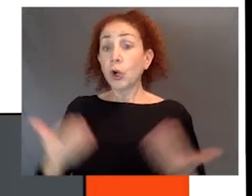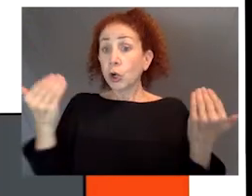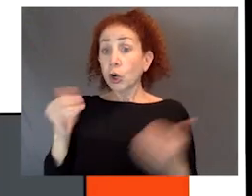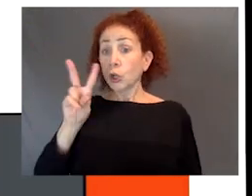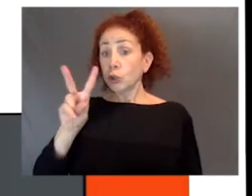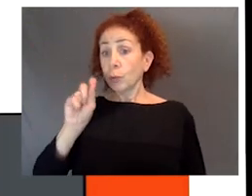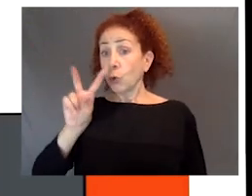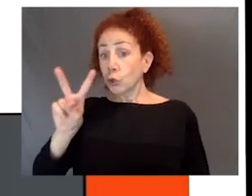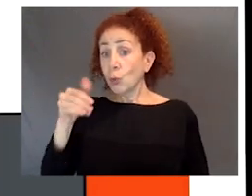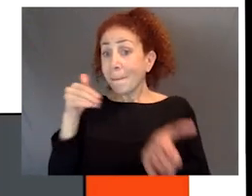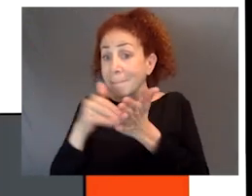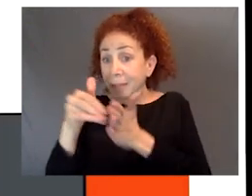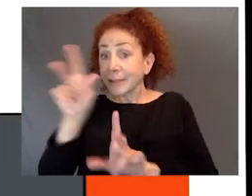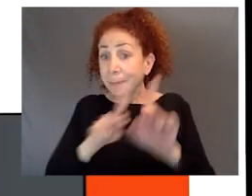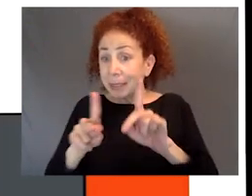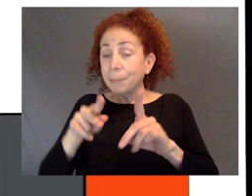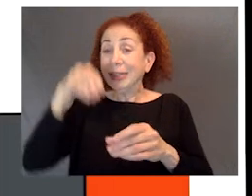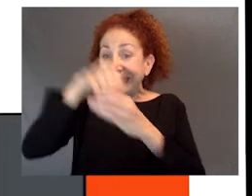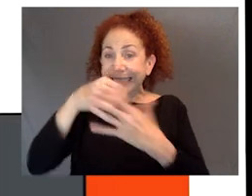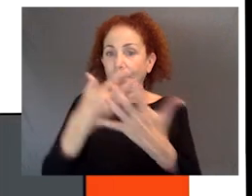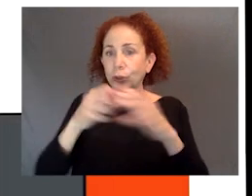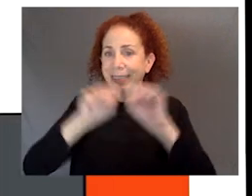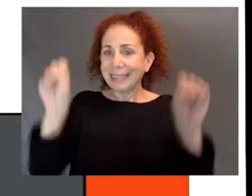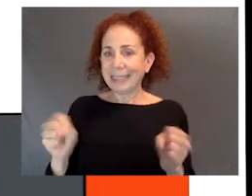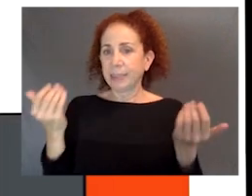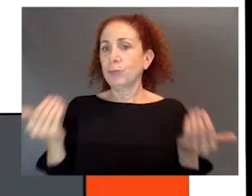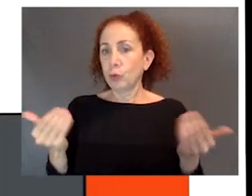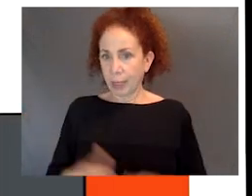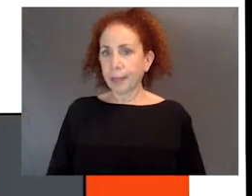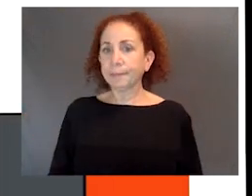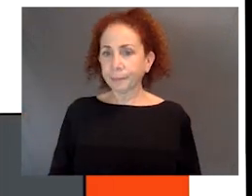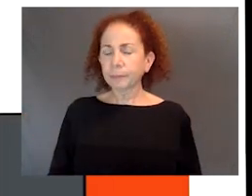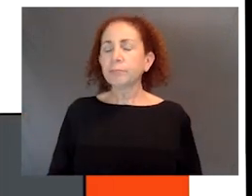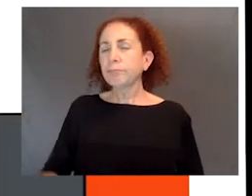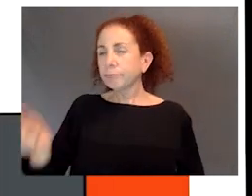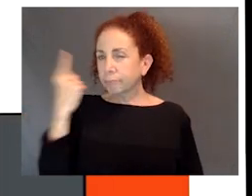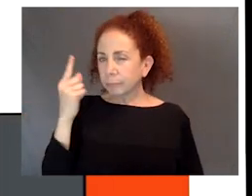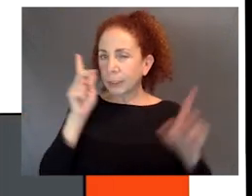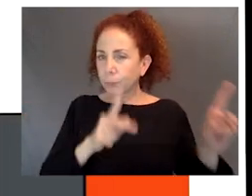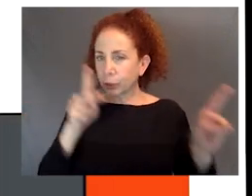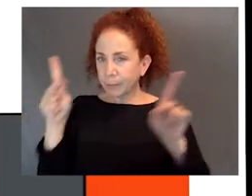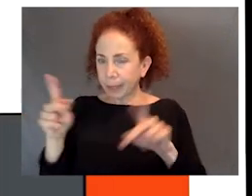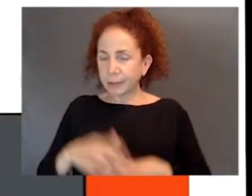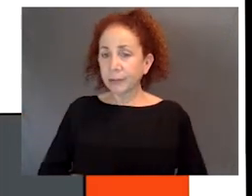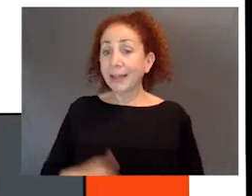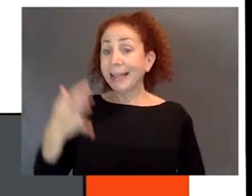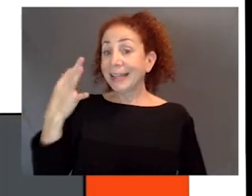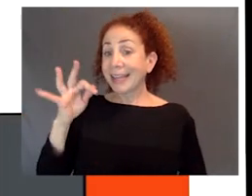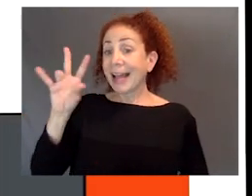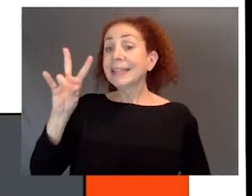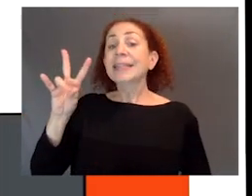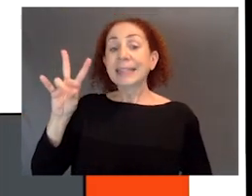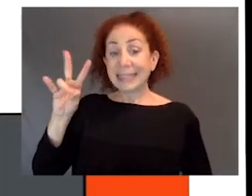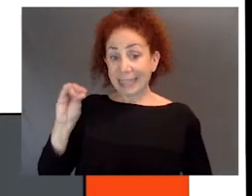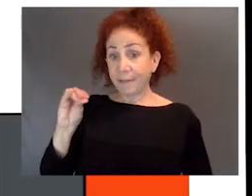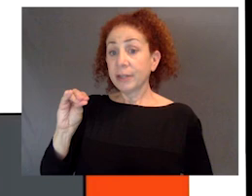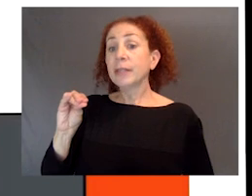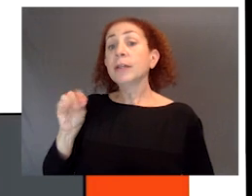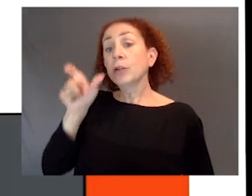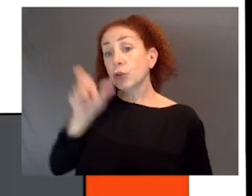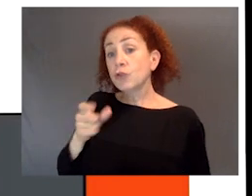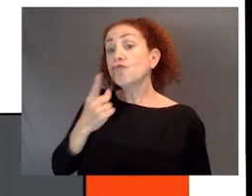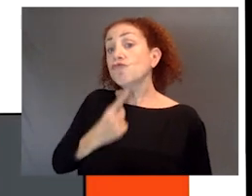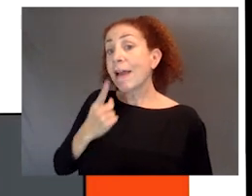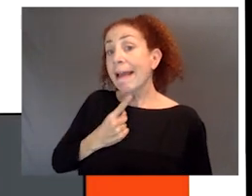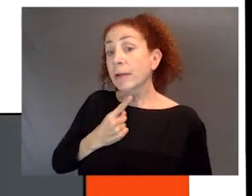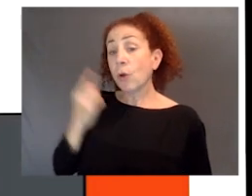currently 2.2 million people in the prison system today. To put this into perspective, the 1970 bar is marked red,